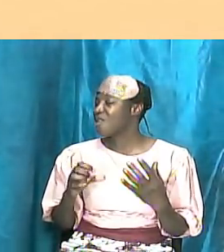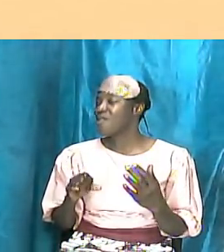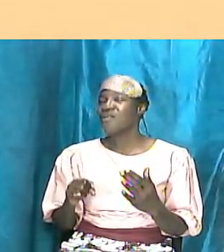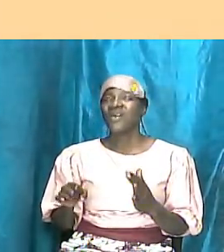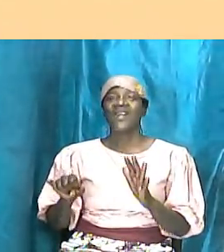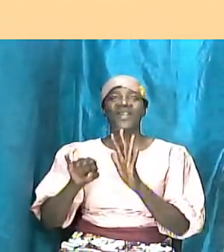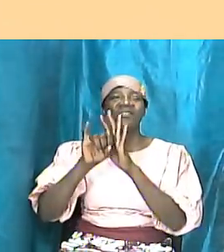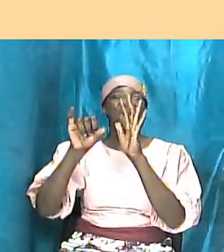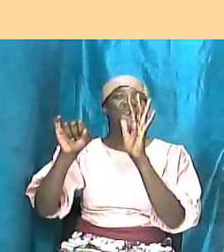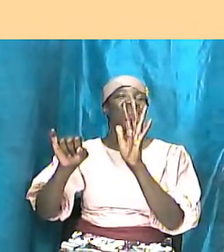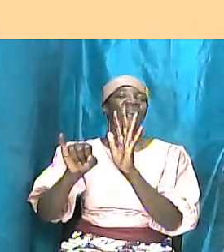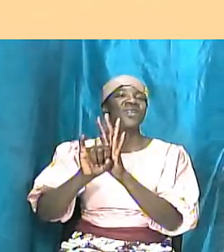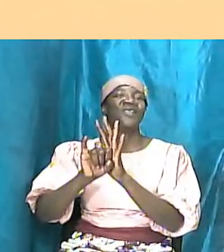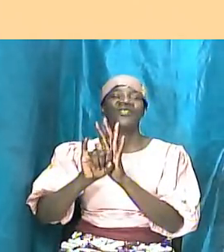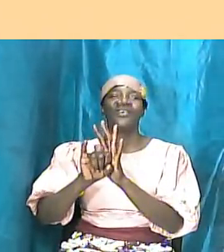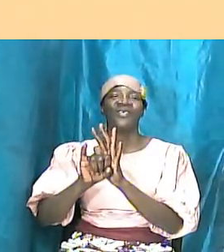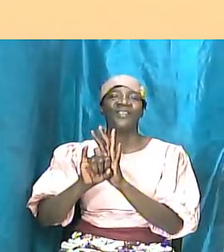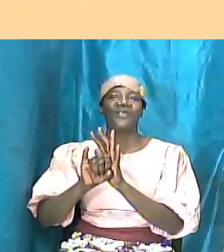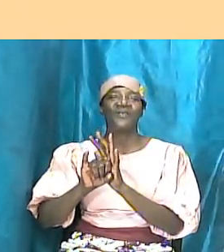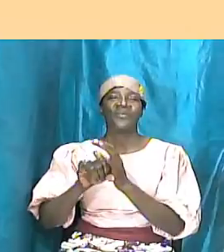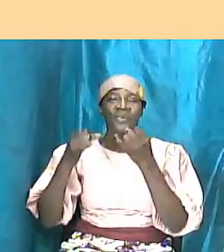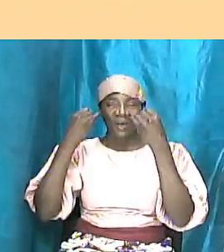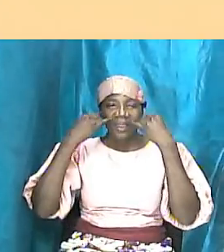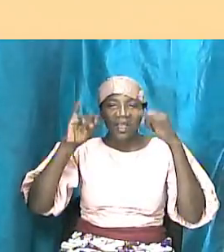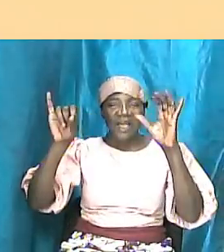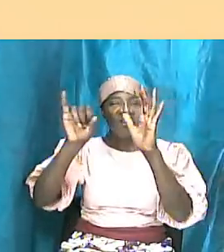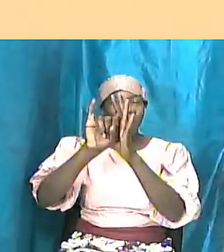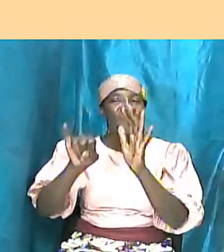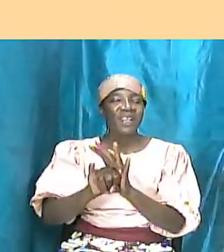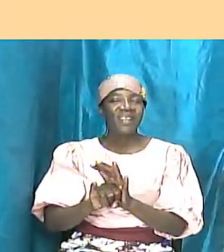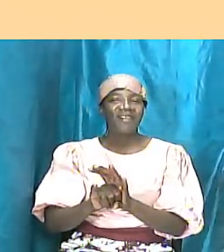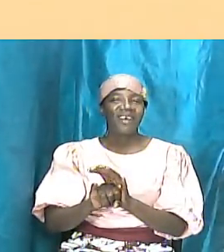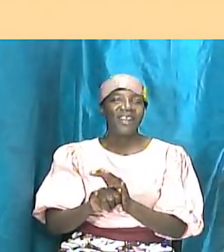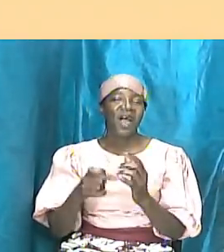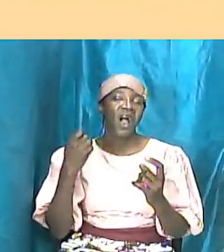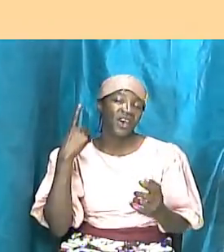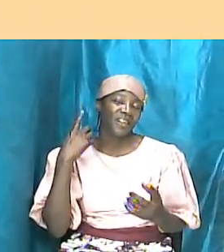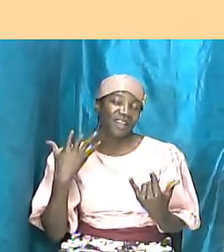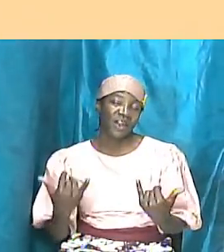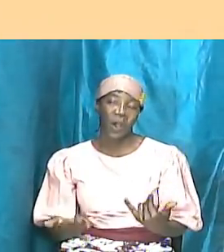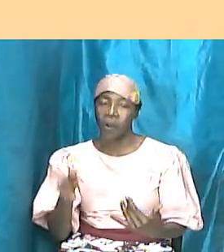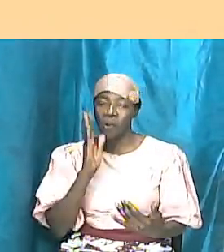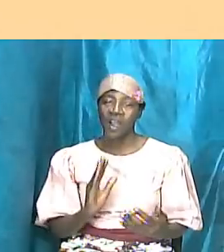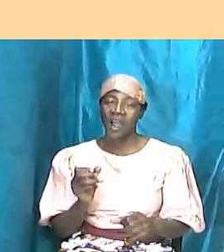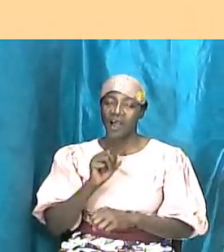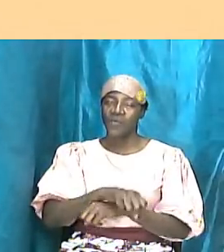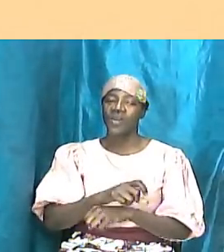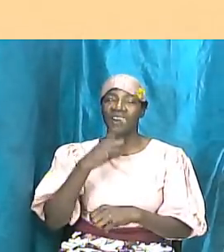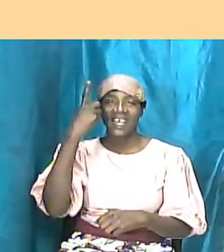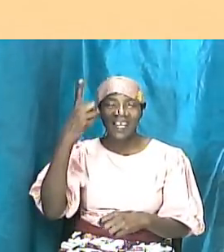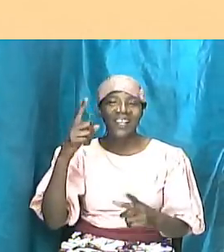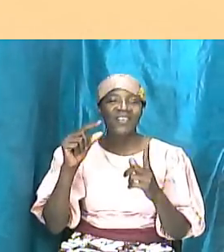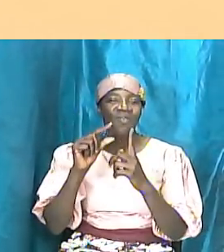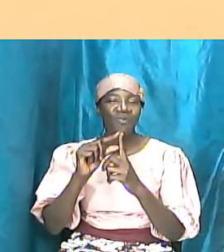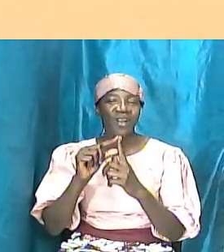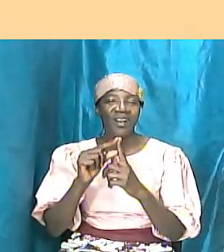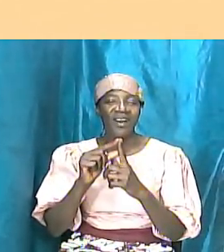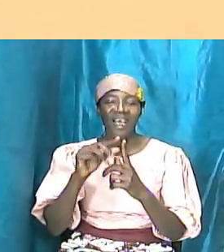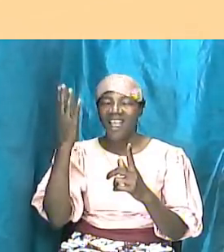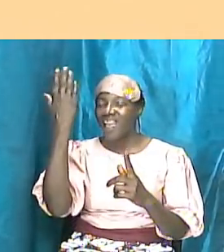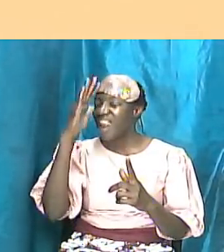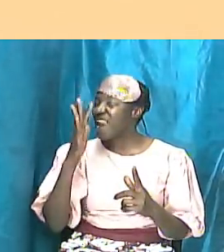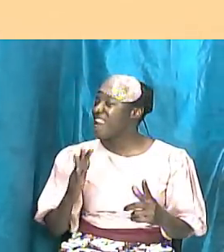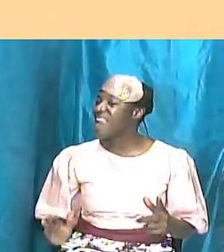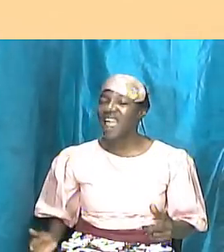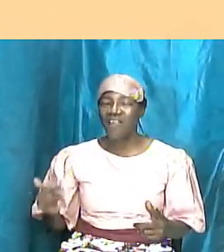information and understanding how God works. And his word is never